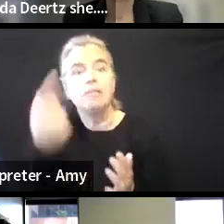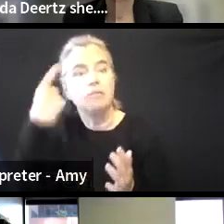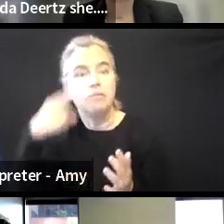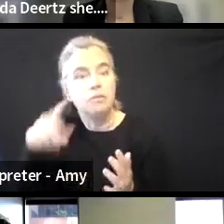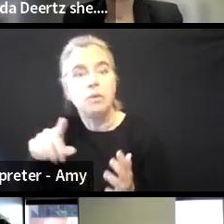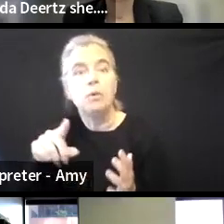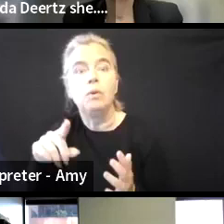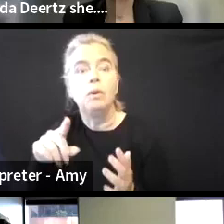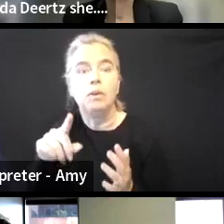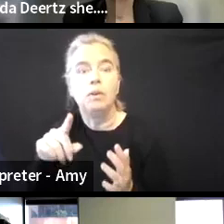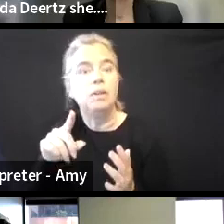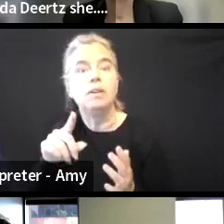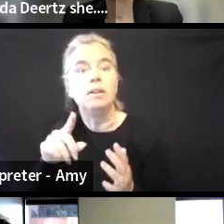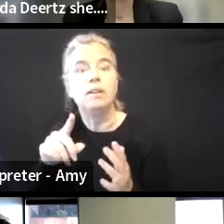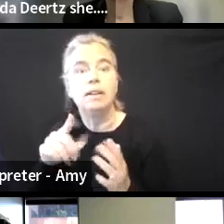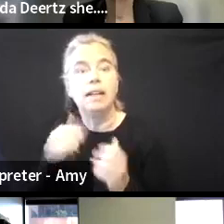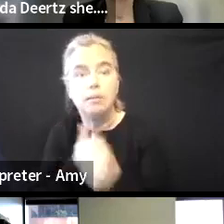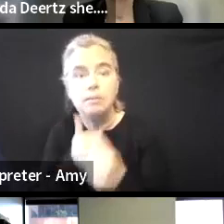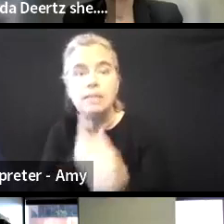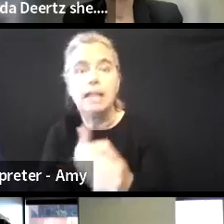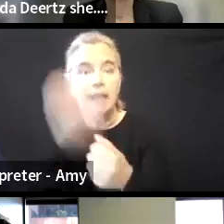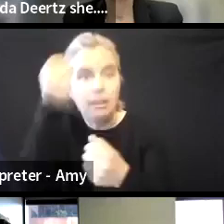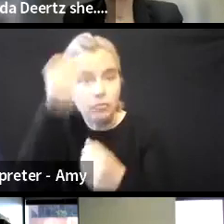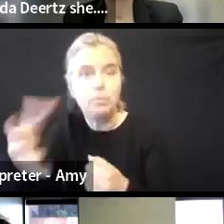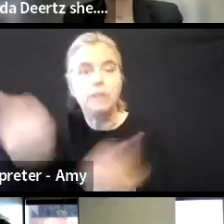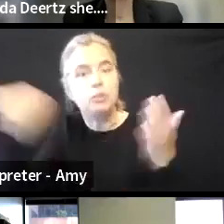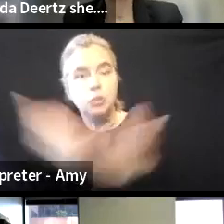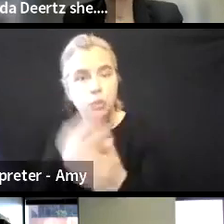updated. So I think that, for instance,